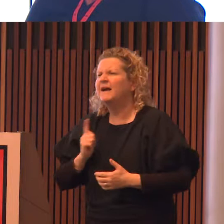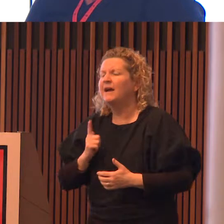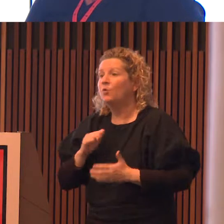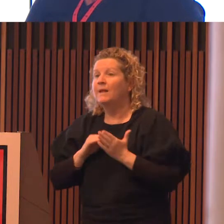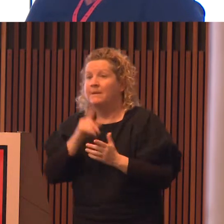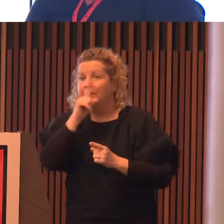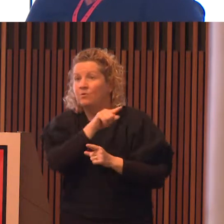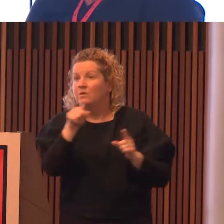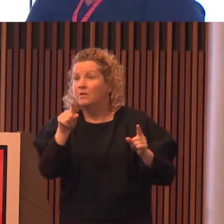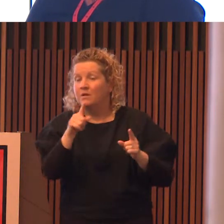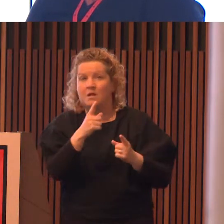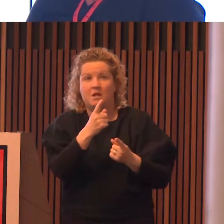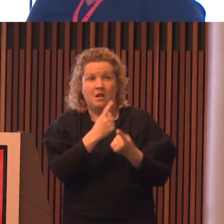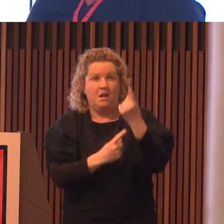helping